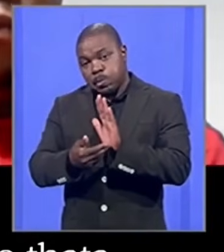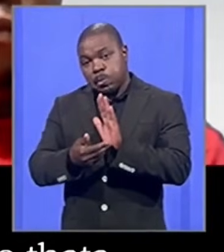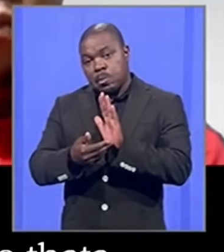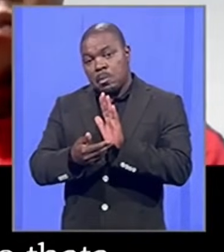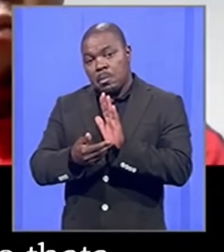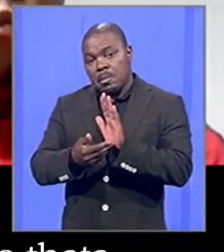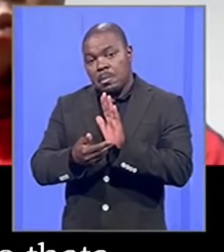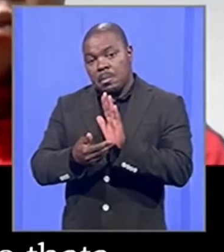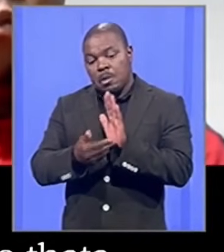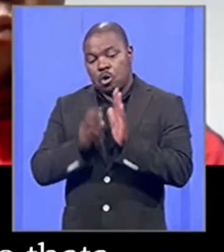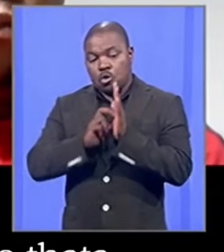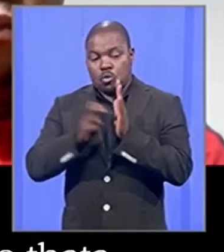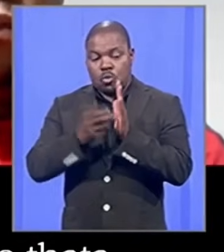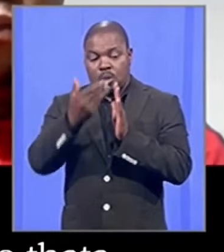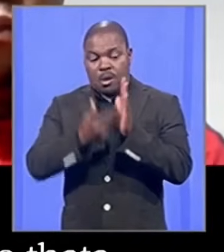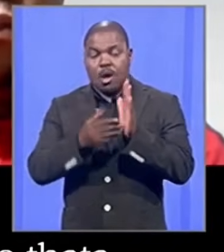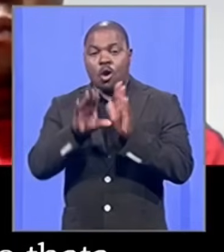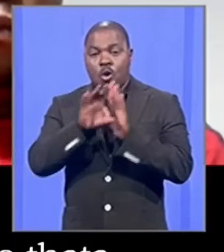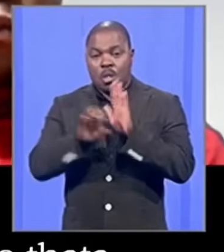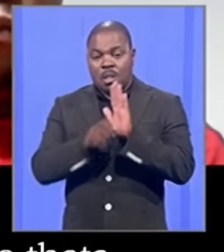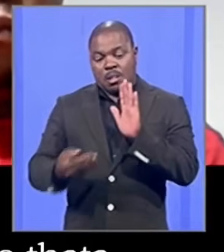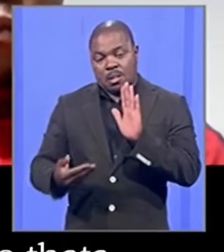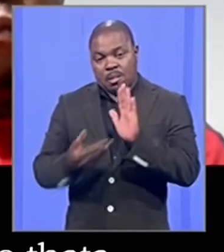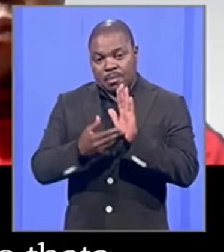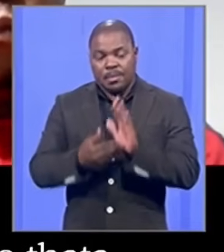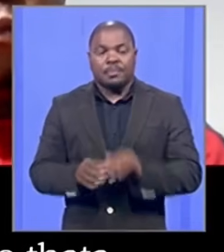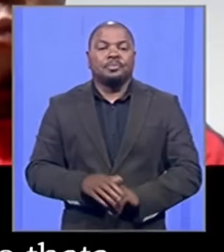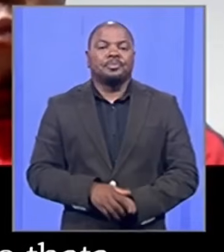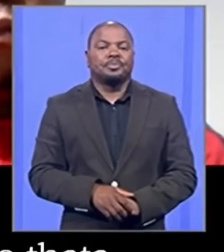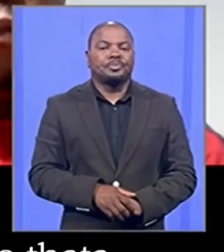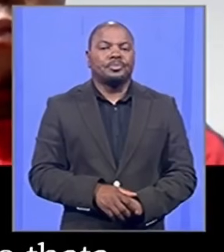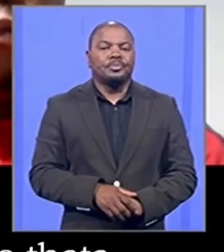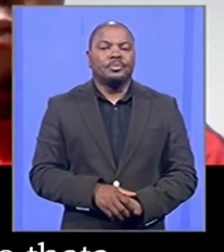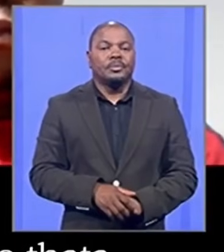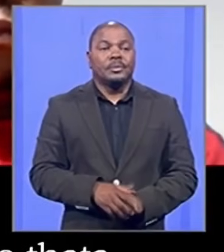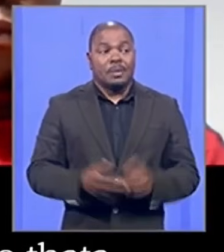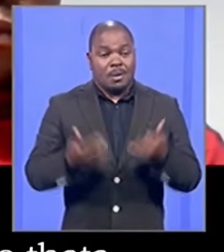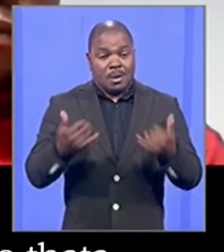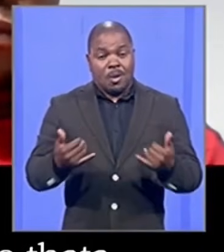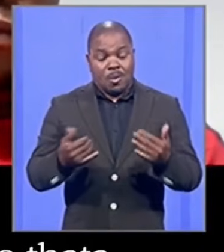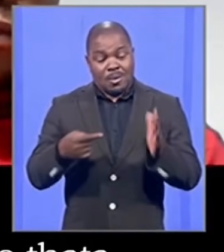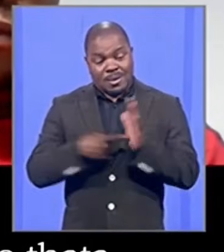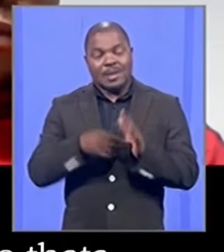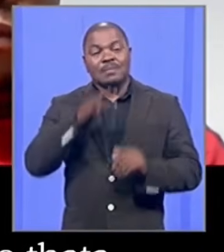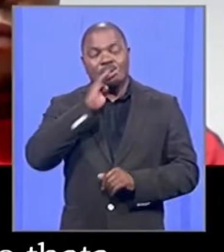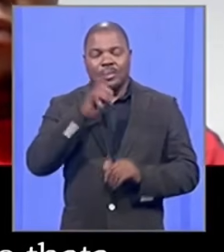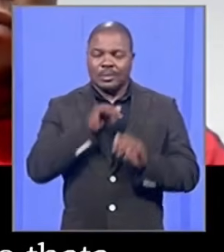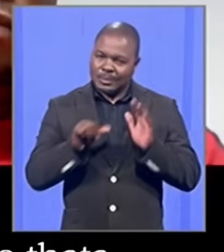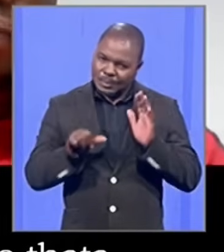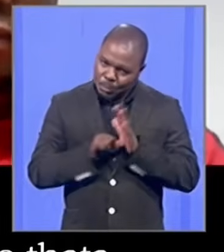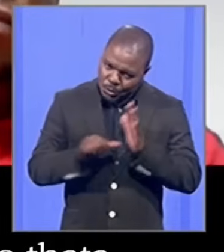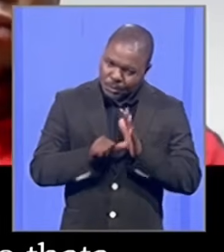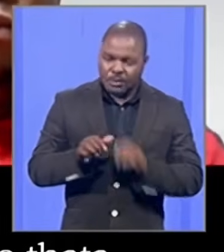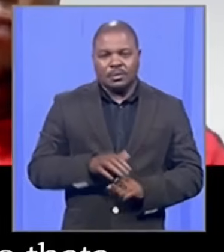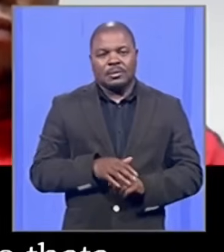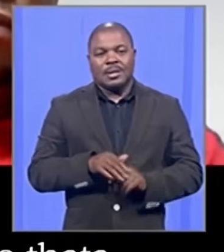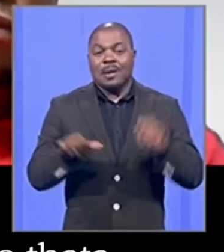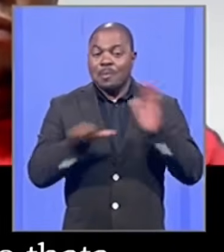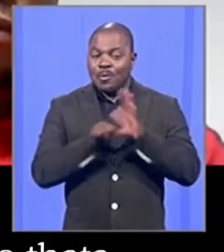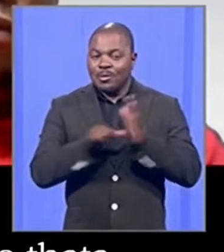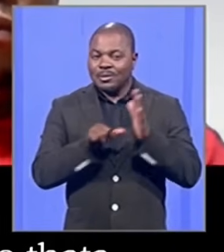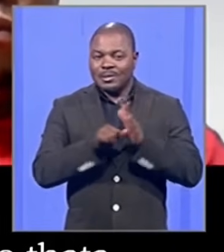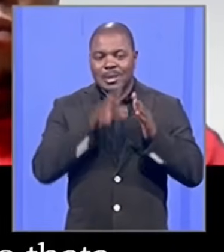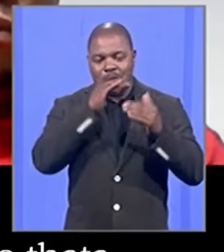within the code of conduct. Now, that on its own is important. It's an important limitation,